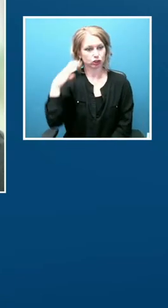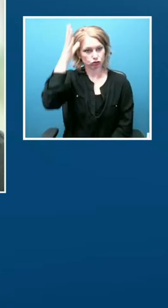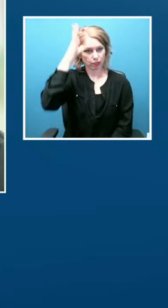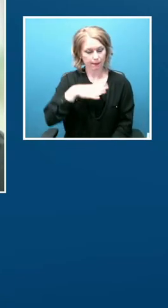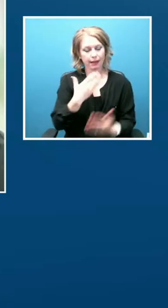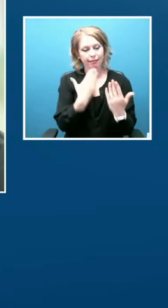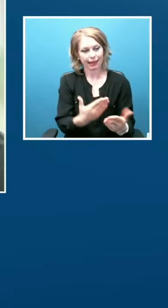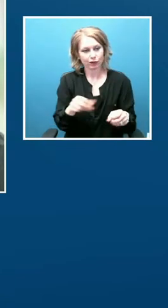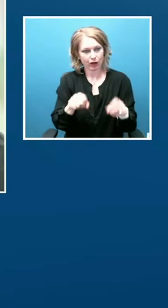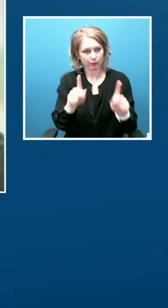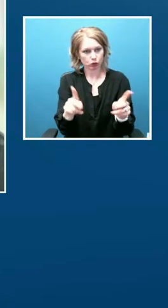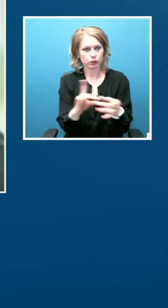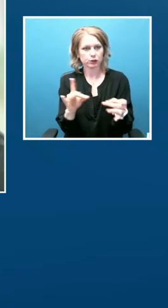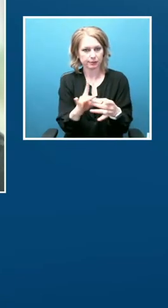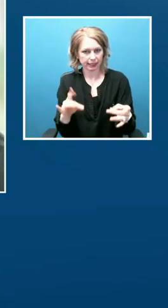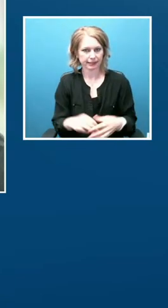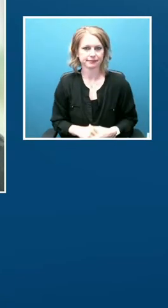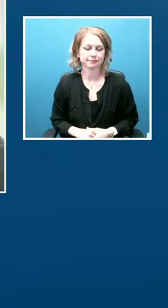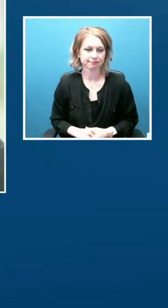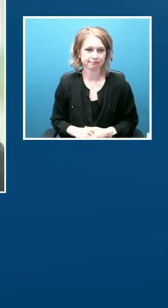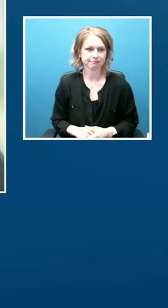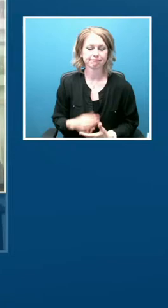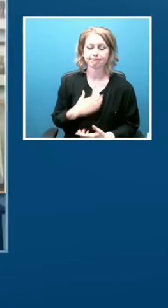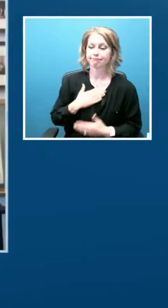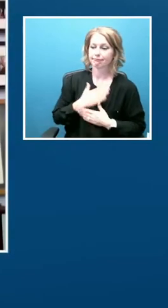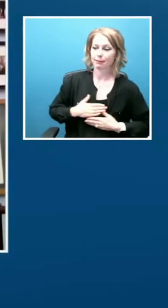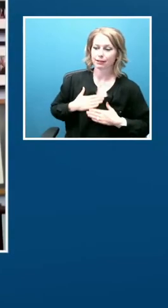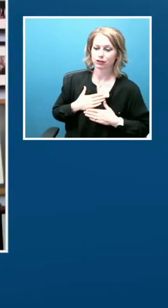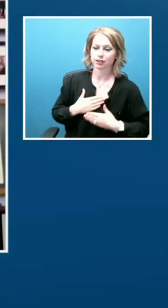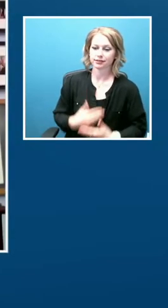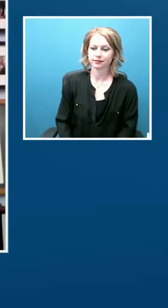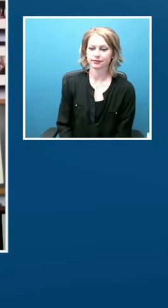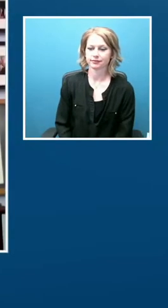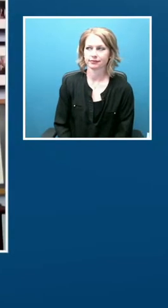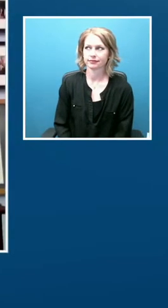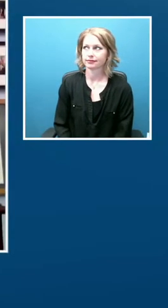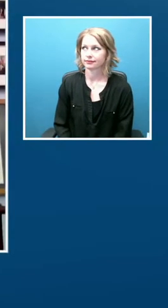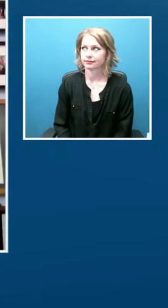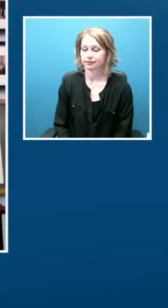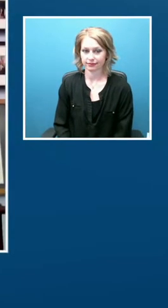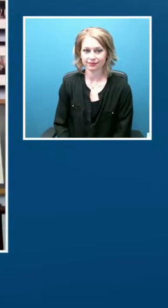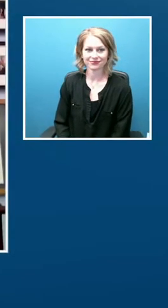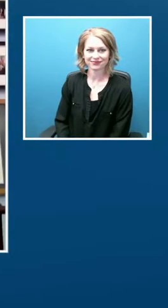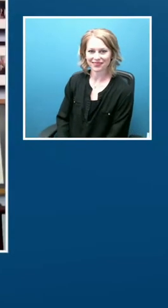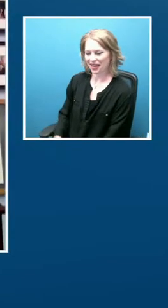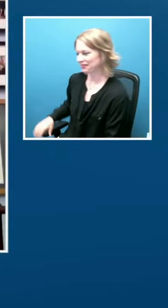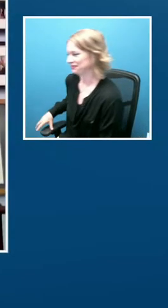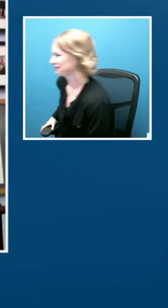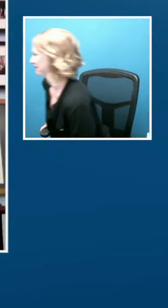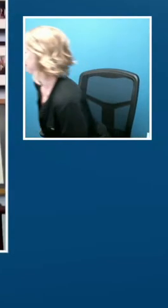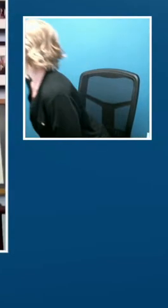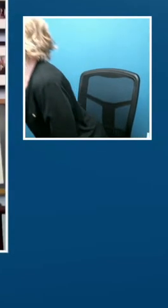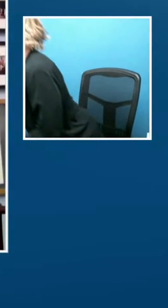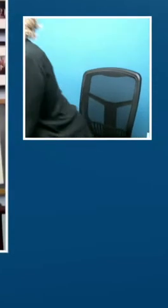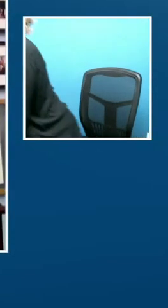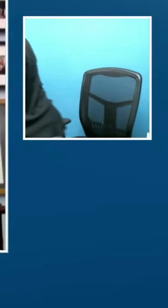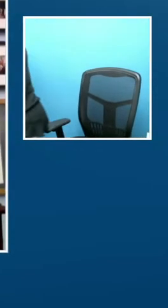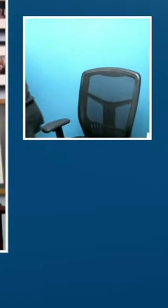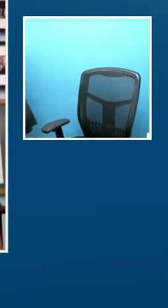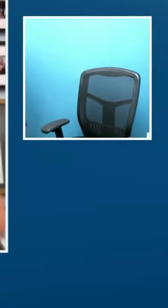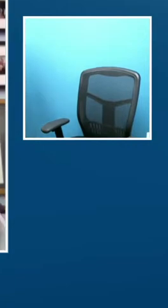speak. My pleasure. Thank you, Mr. Chairman. There are no more hands raised.